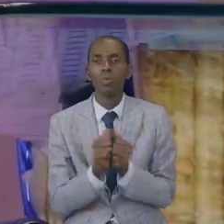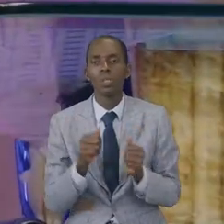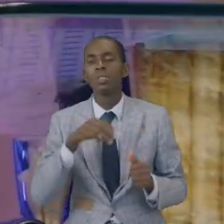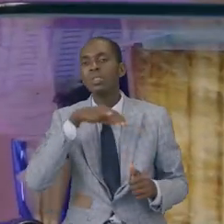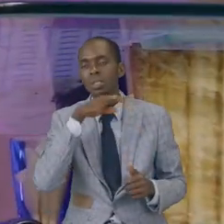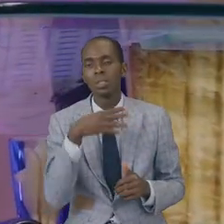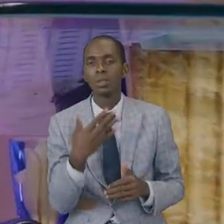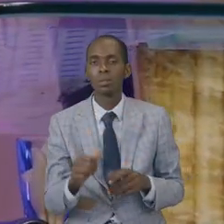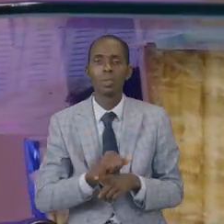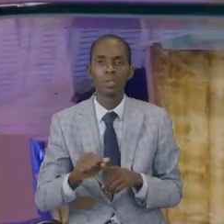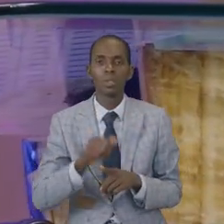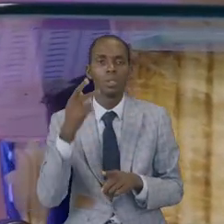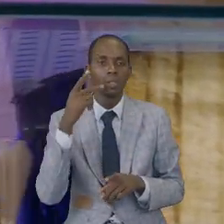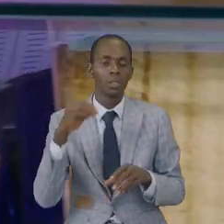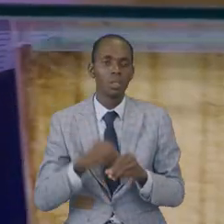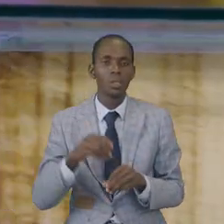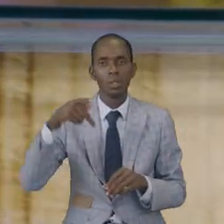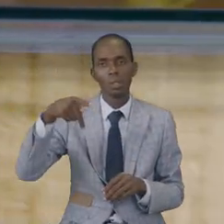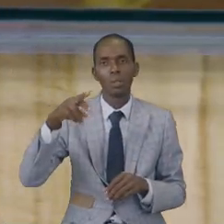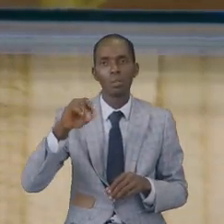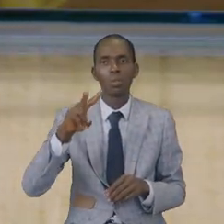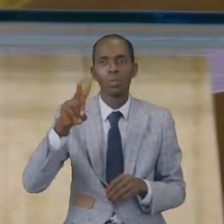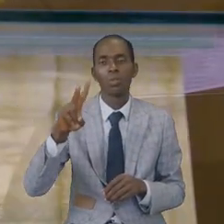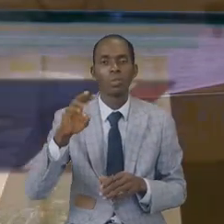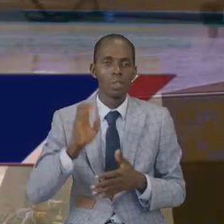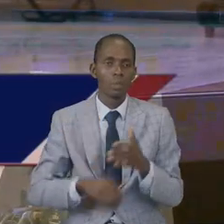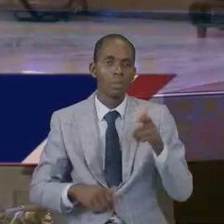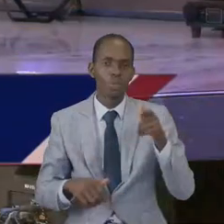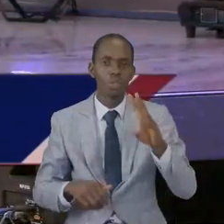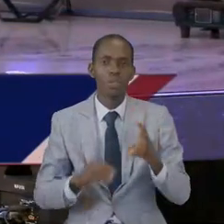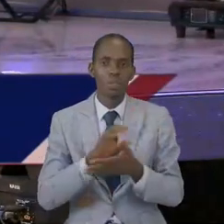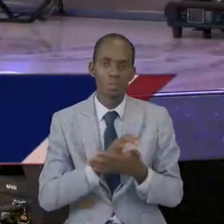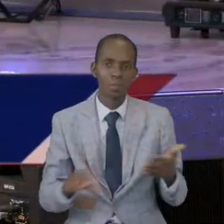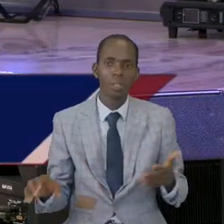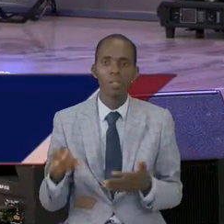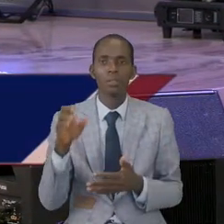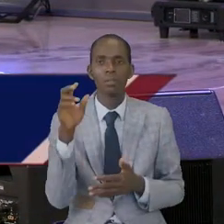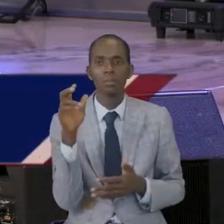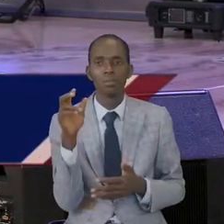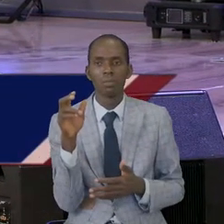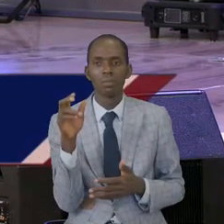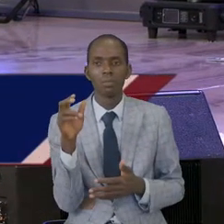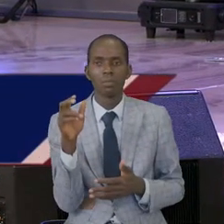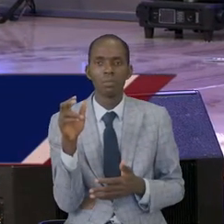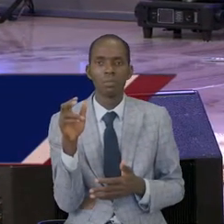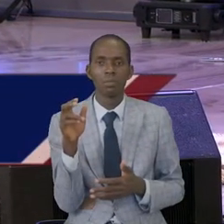at Proverbs chapter 6, and I'm reading from verse 14. Frowardness is in the heart